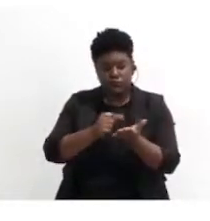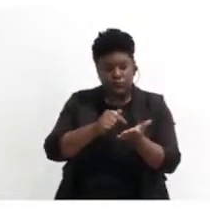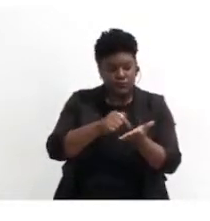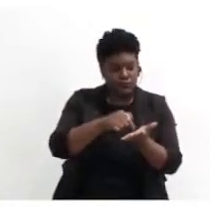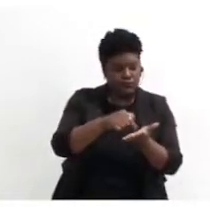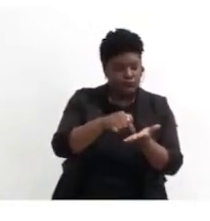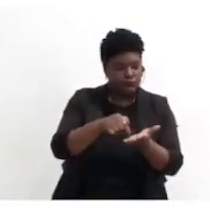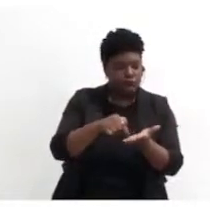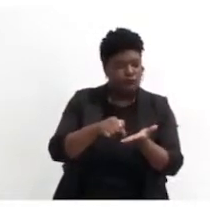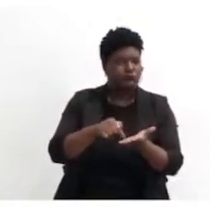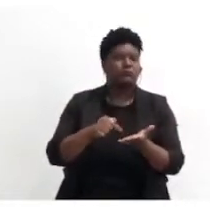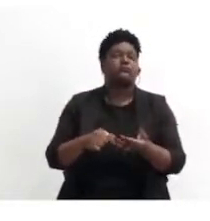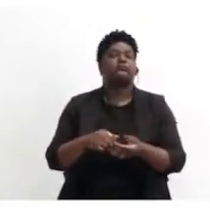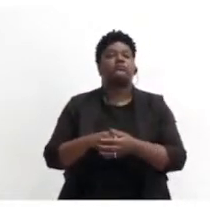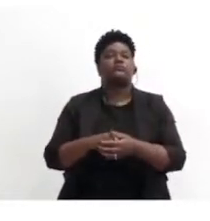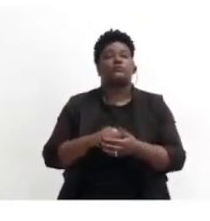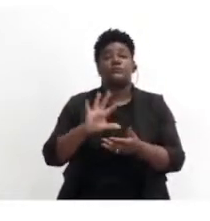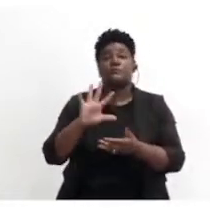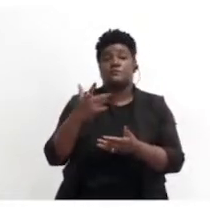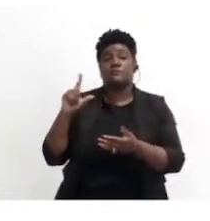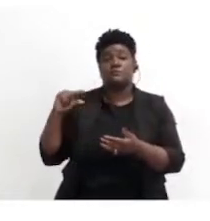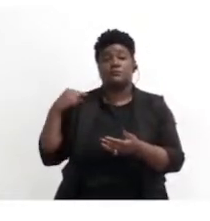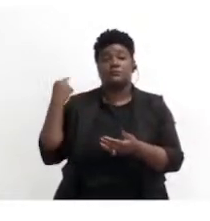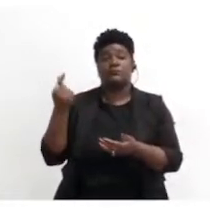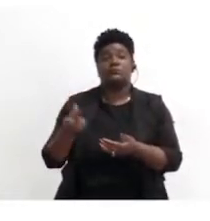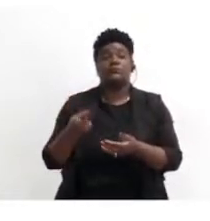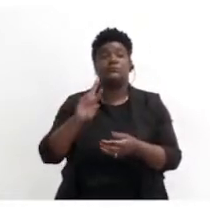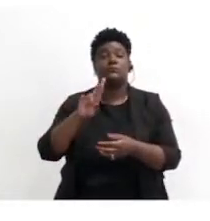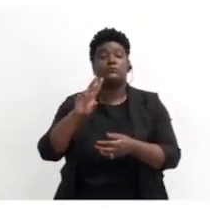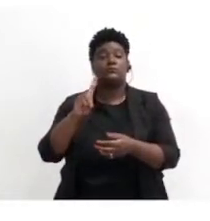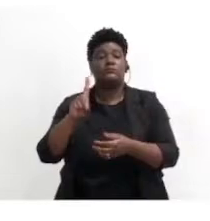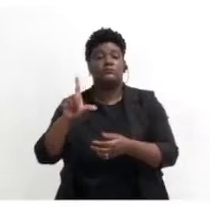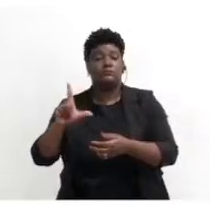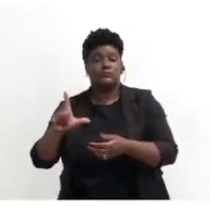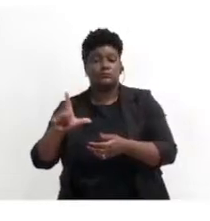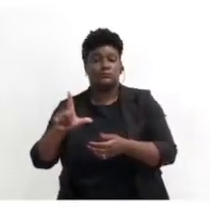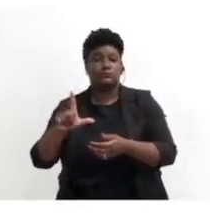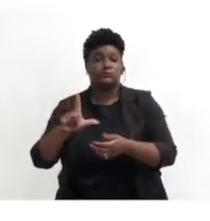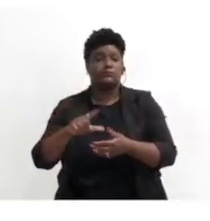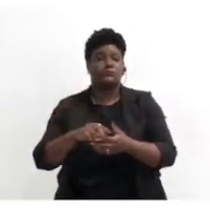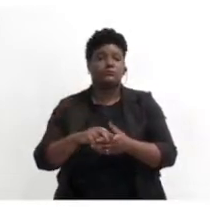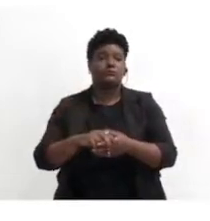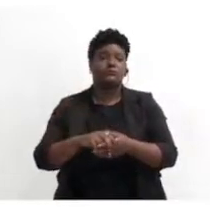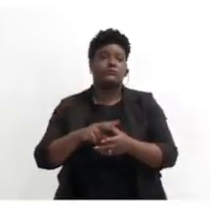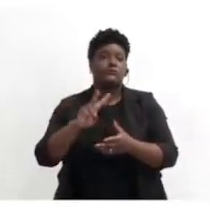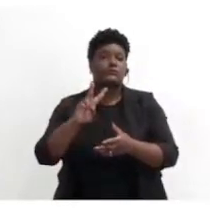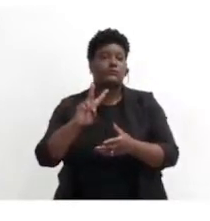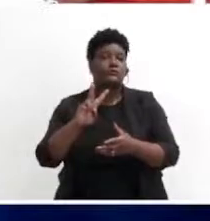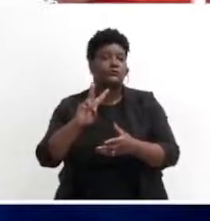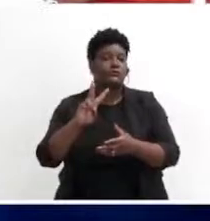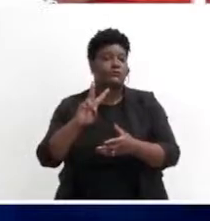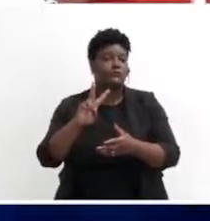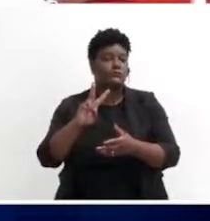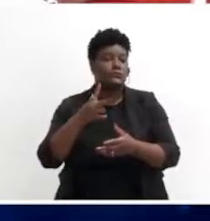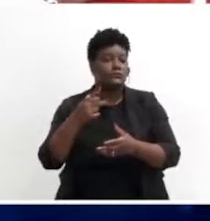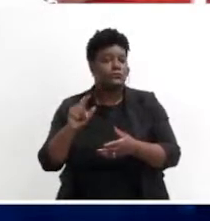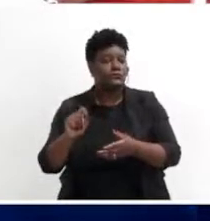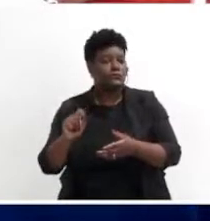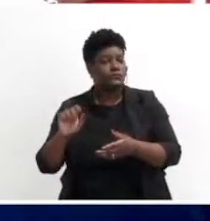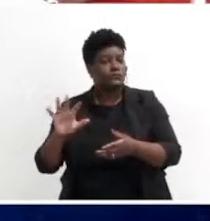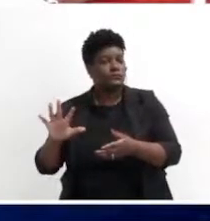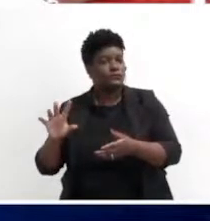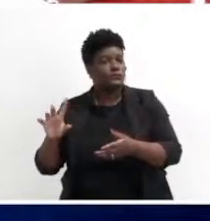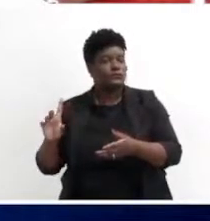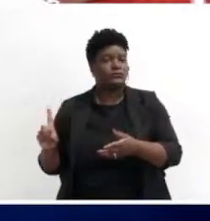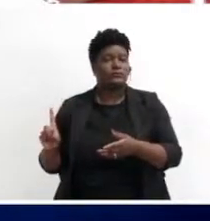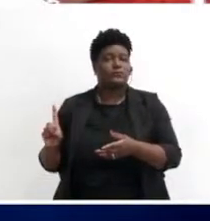And then kind of the fifth generation of RDL is for 2.5D and 3D packaging. So you can use it to make